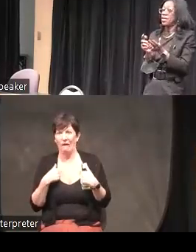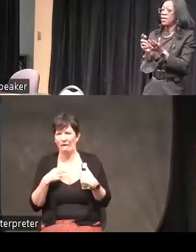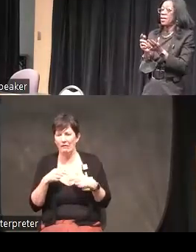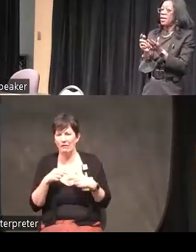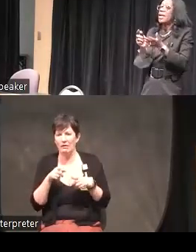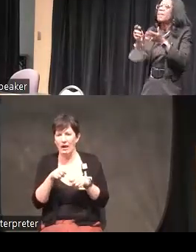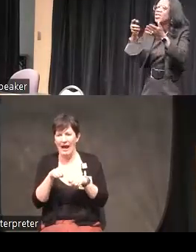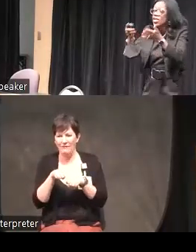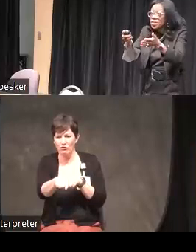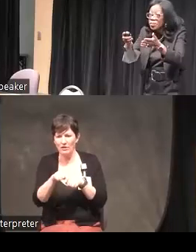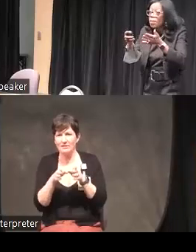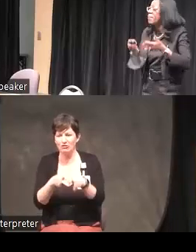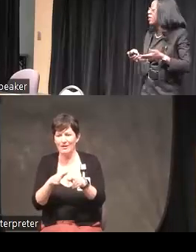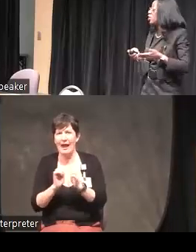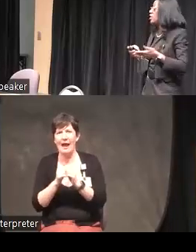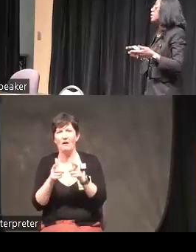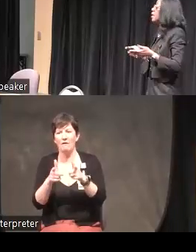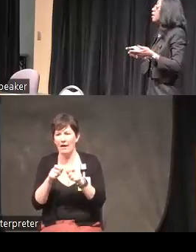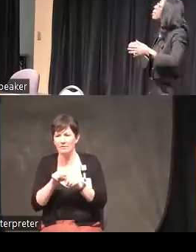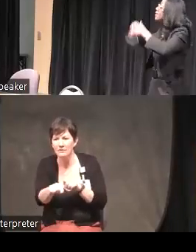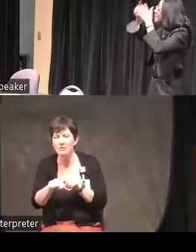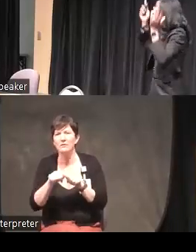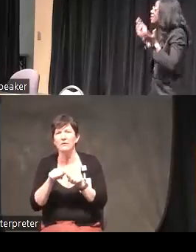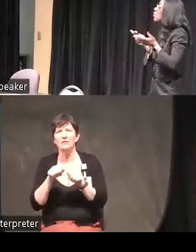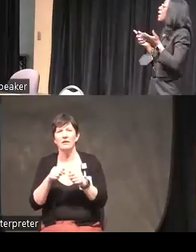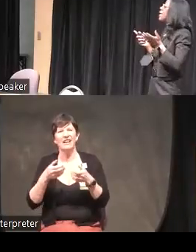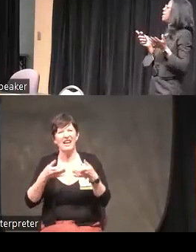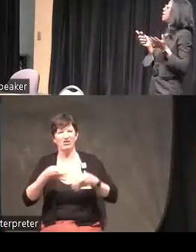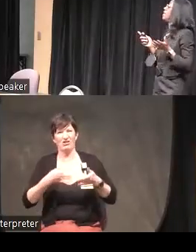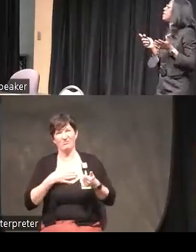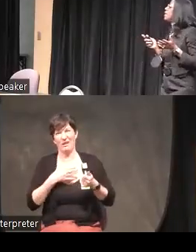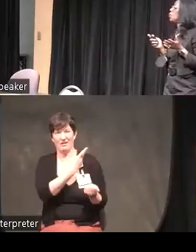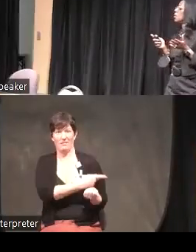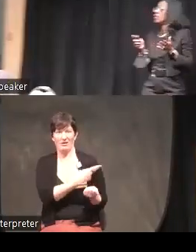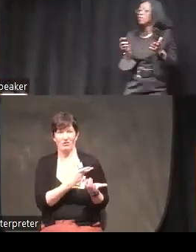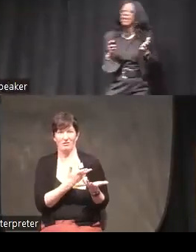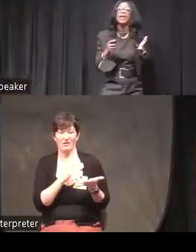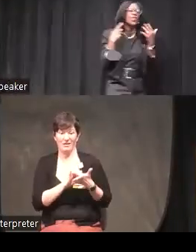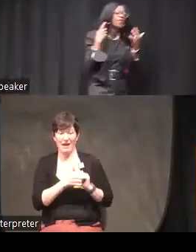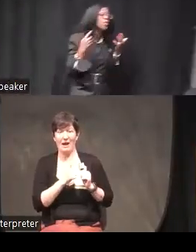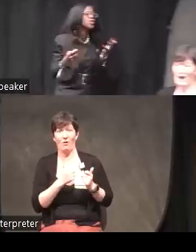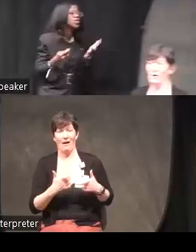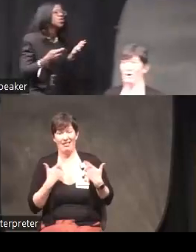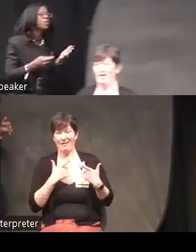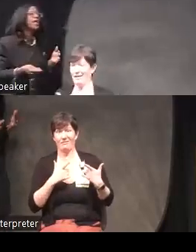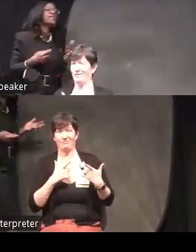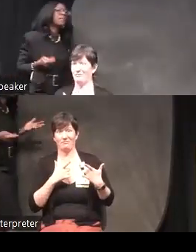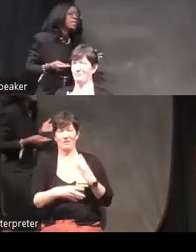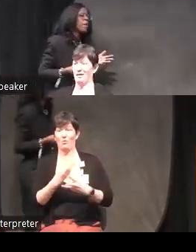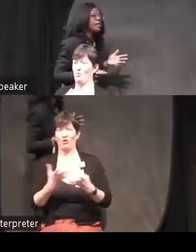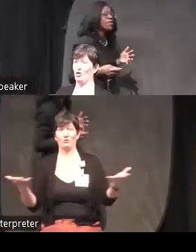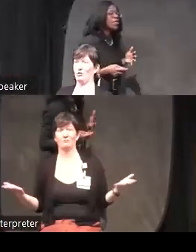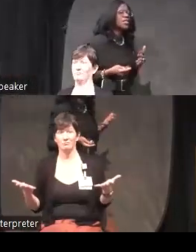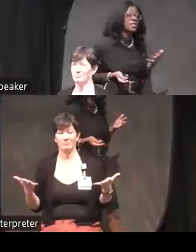street. I make judgments about my patients because that's the way I live in the world, right? So if you assume that some